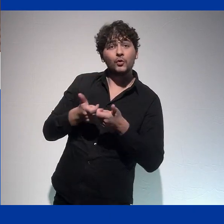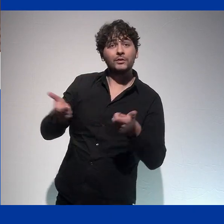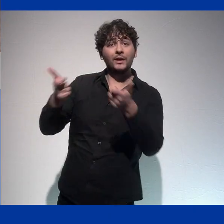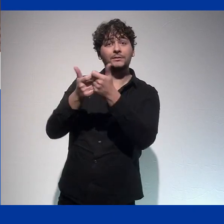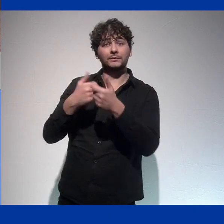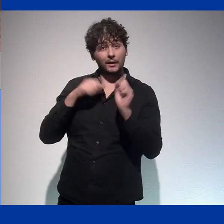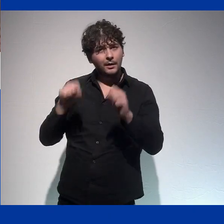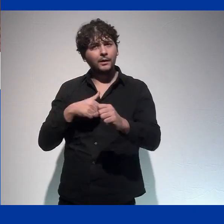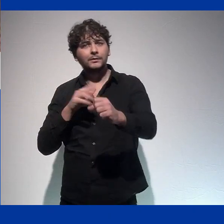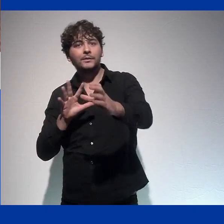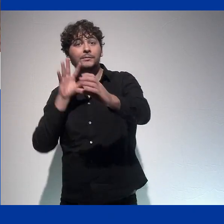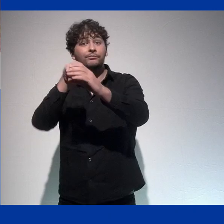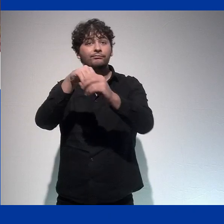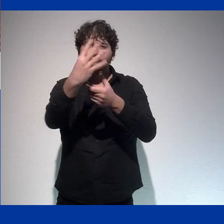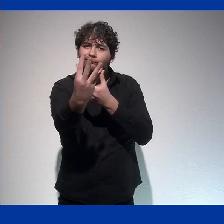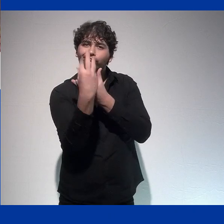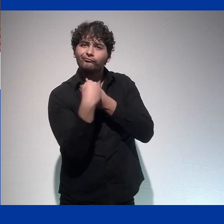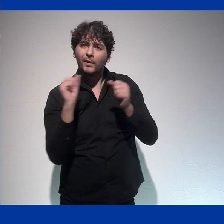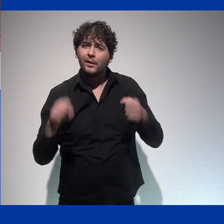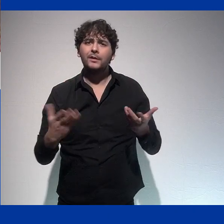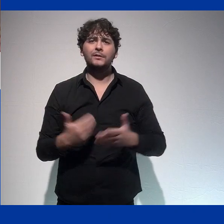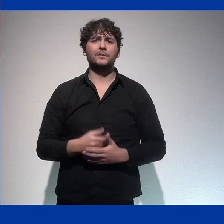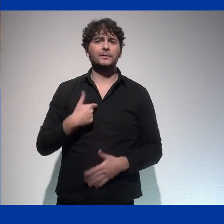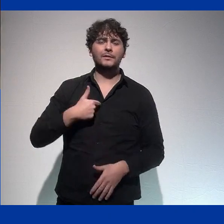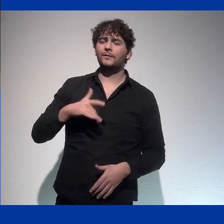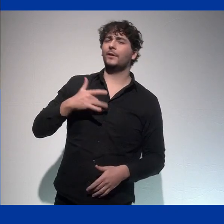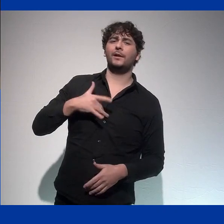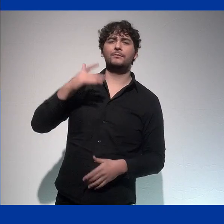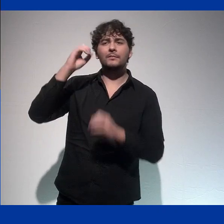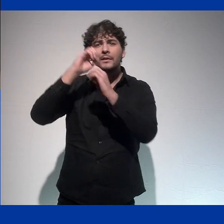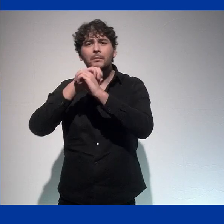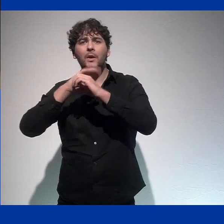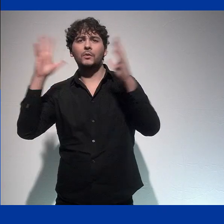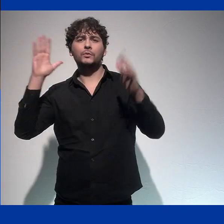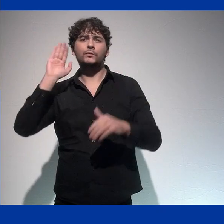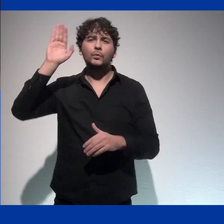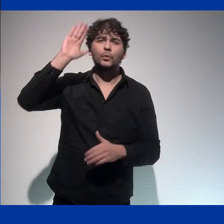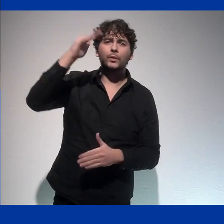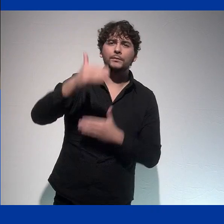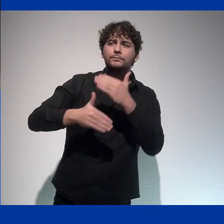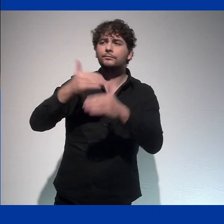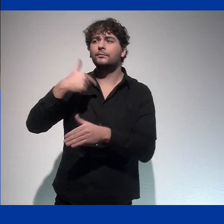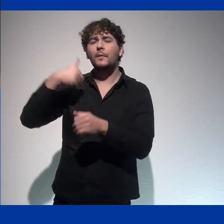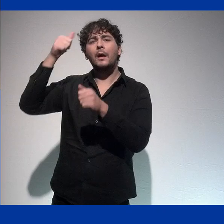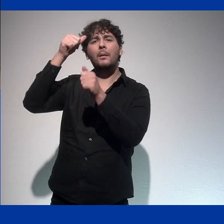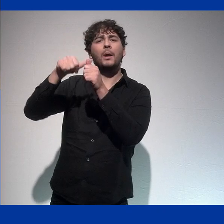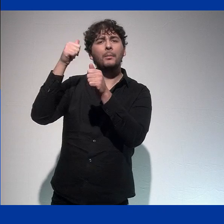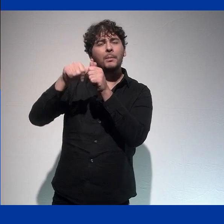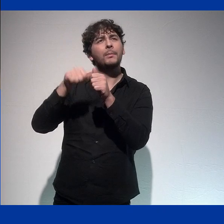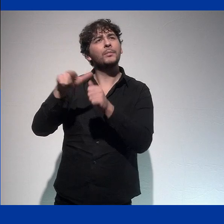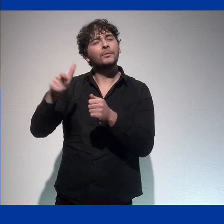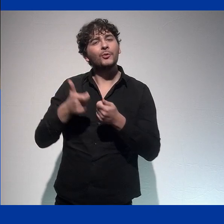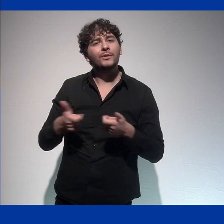courage to all of us. Thank you very much. Thank you Alex. We should have agreed